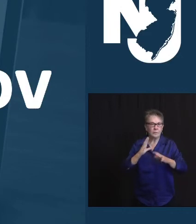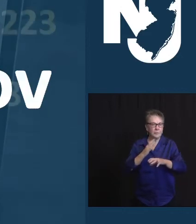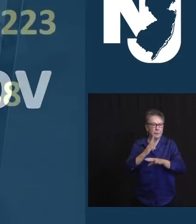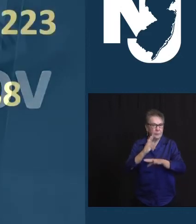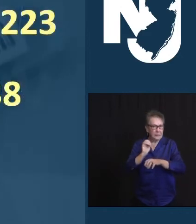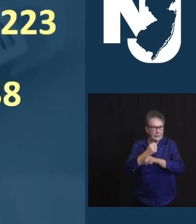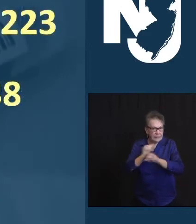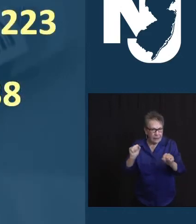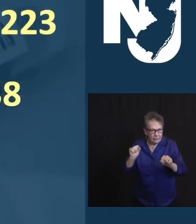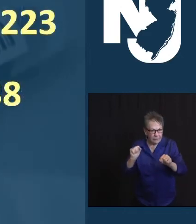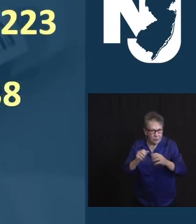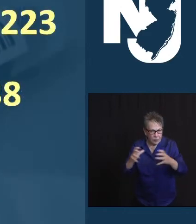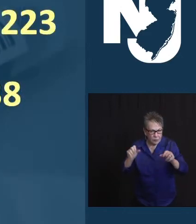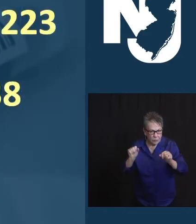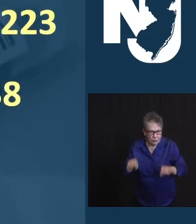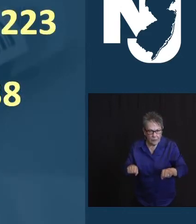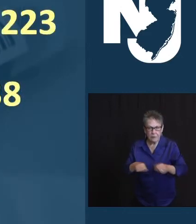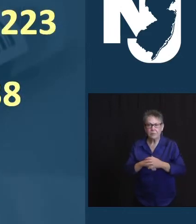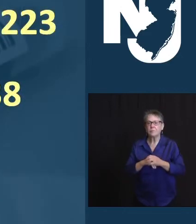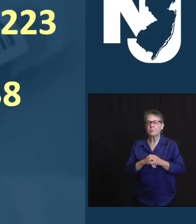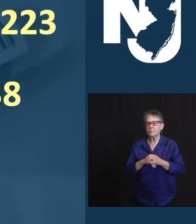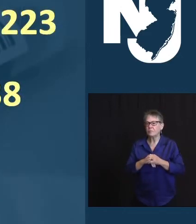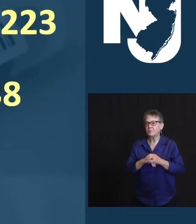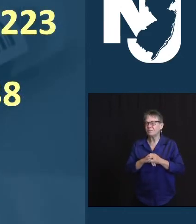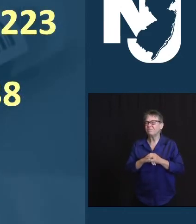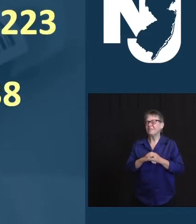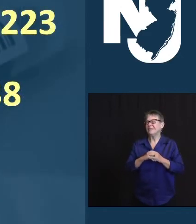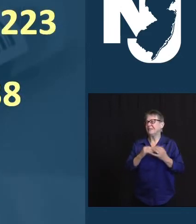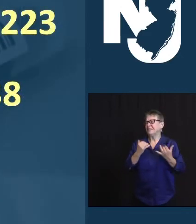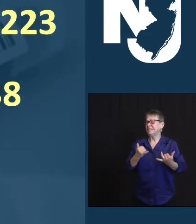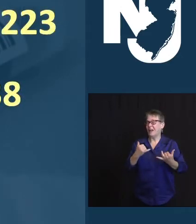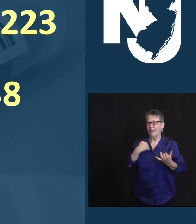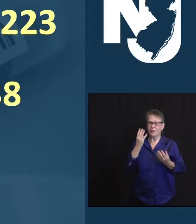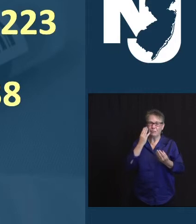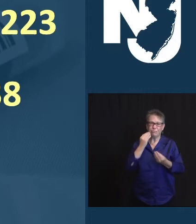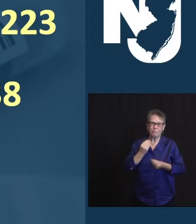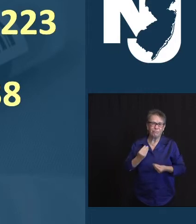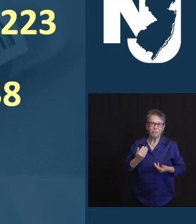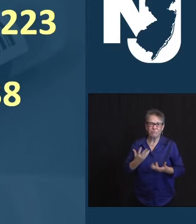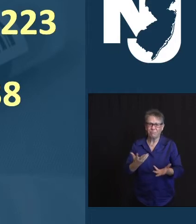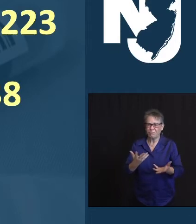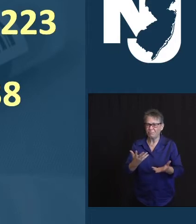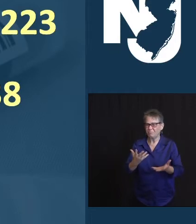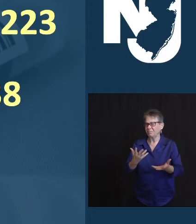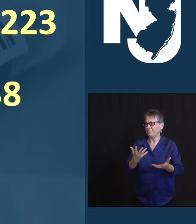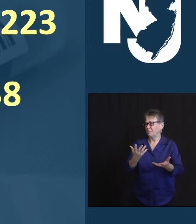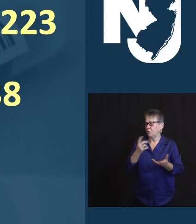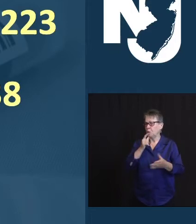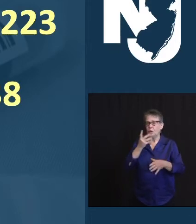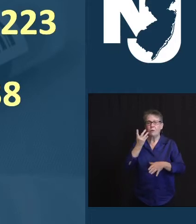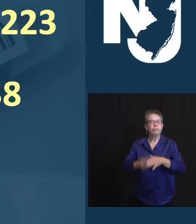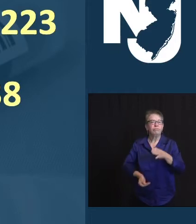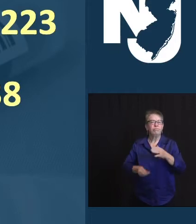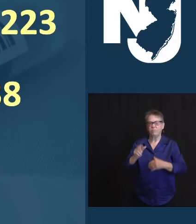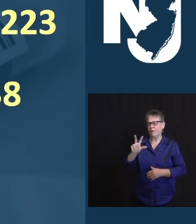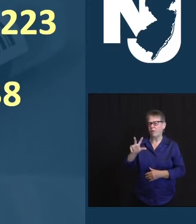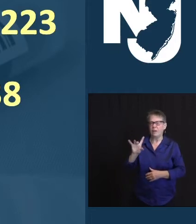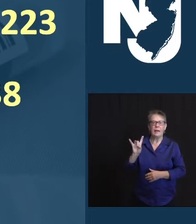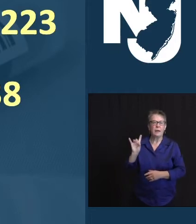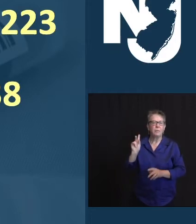today, we must also report the loss of another 38 blessed brothers and sisters from our New Jersey family